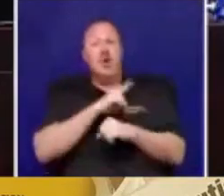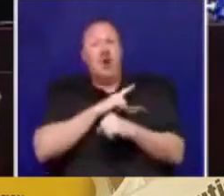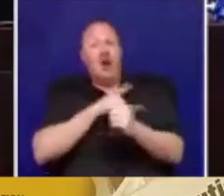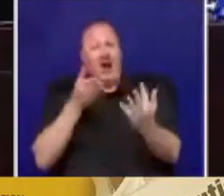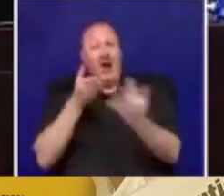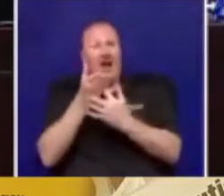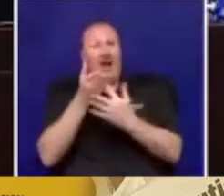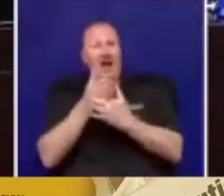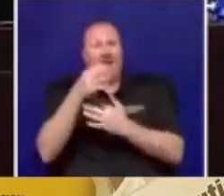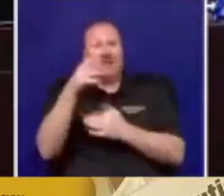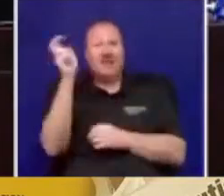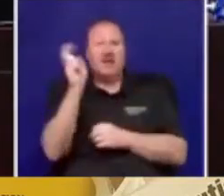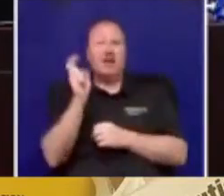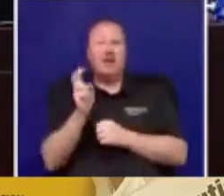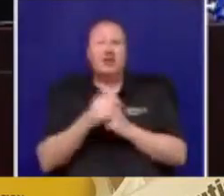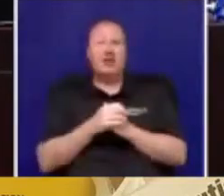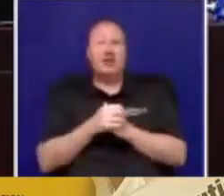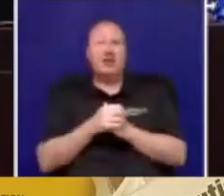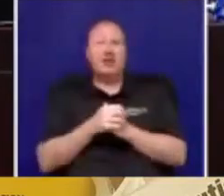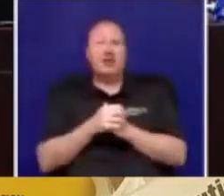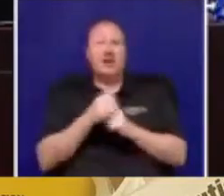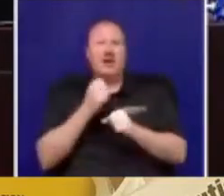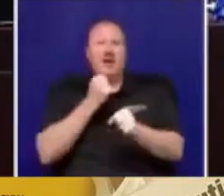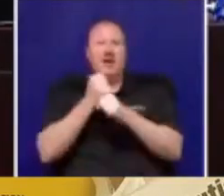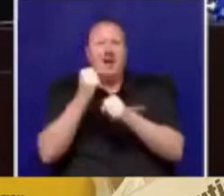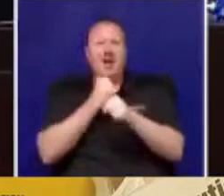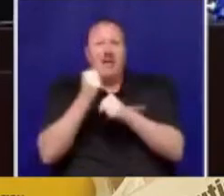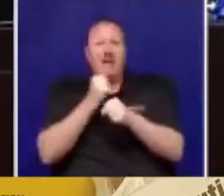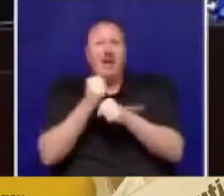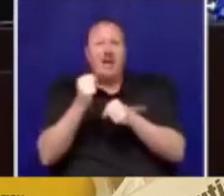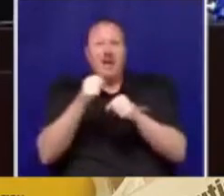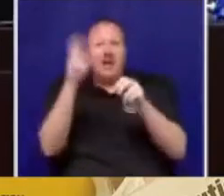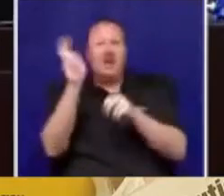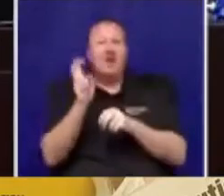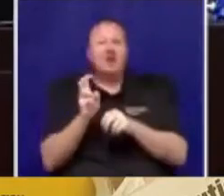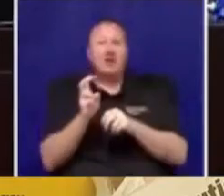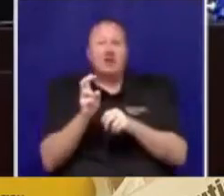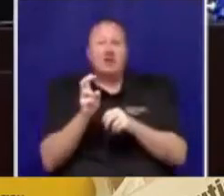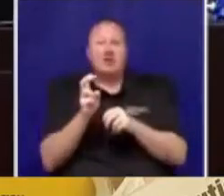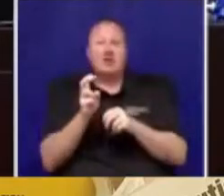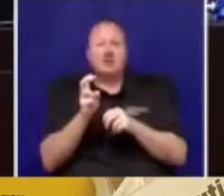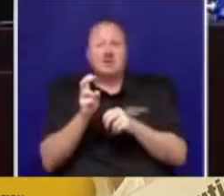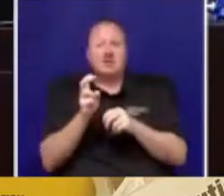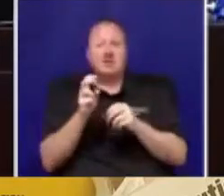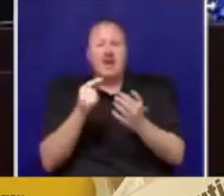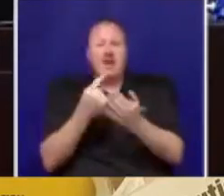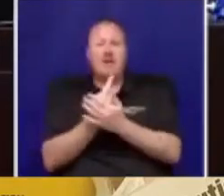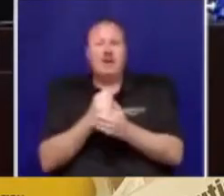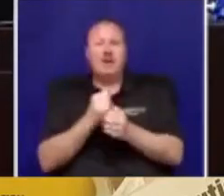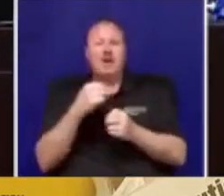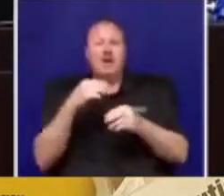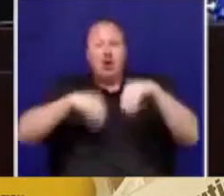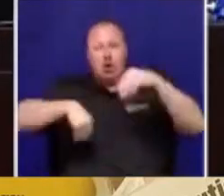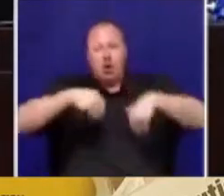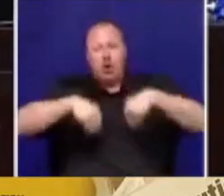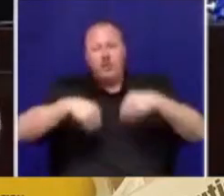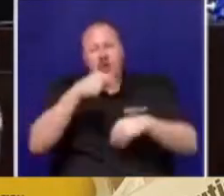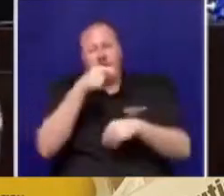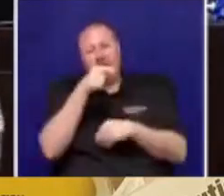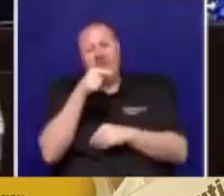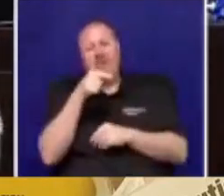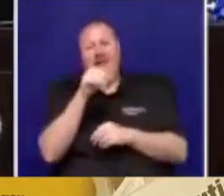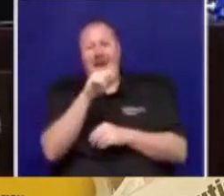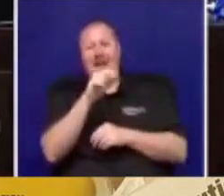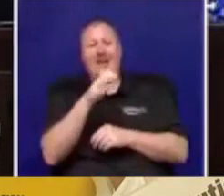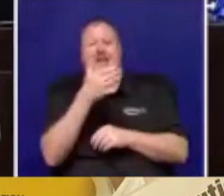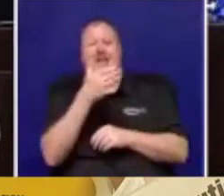to the electricity, but they never have electricity at all. The corruption by this organization has meant